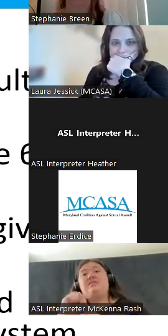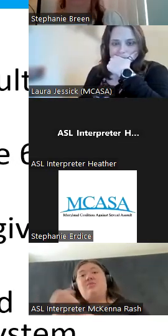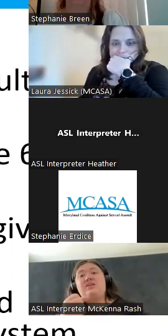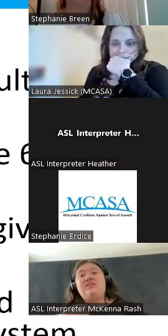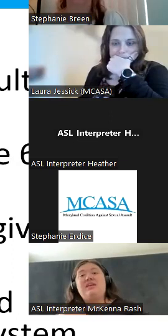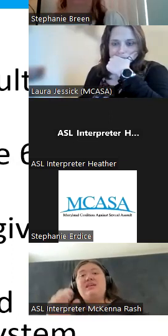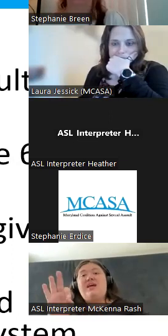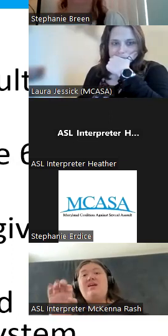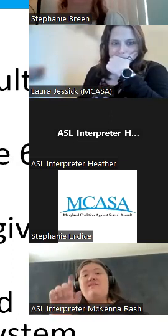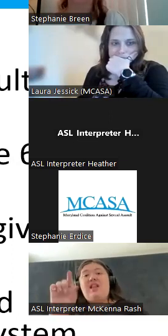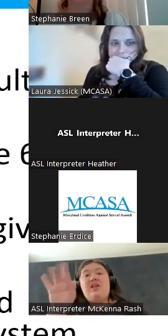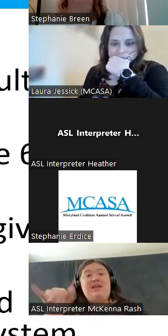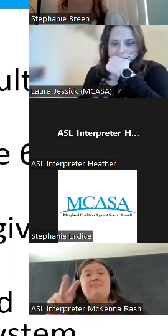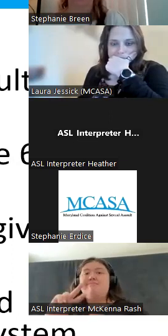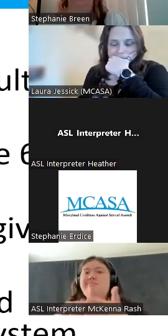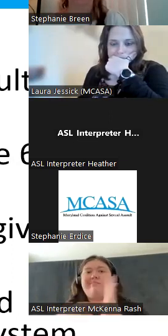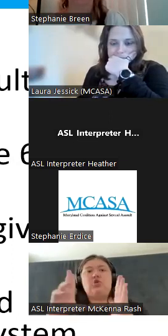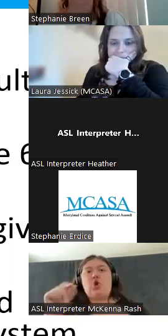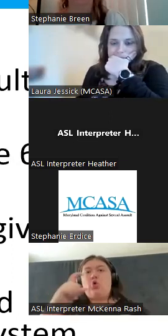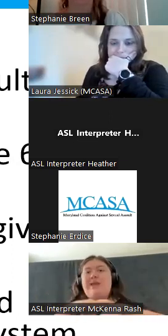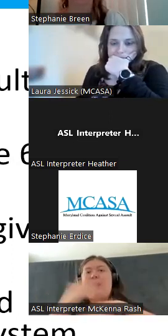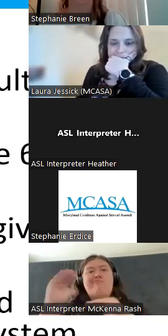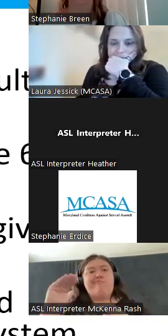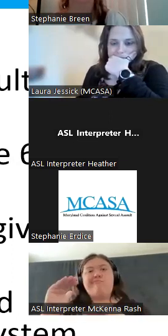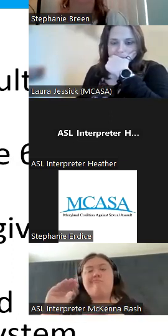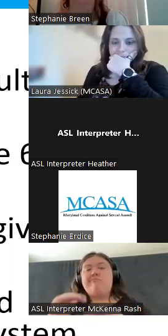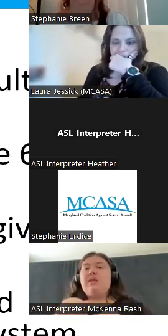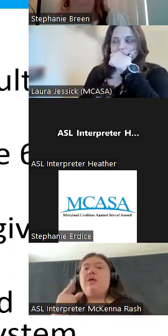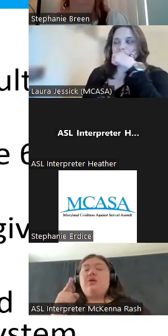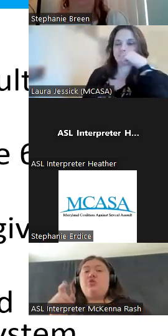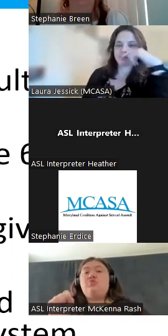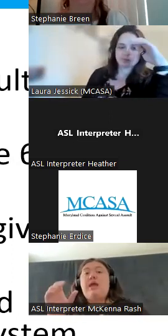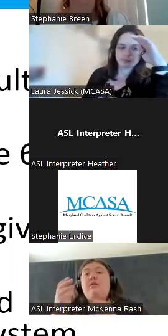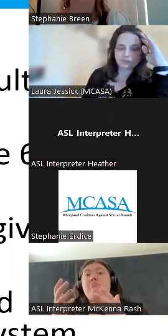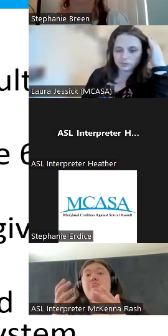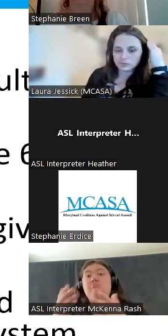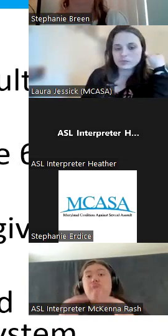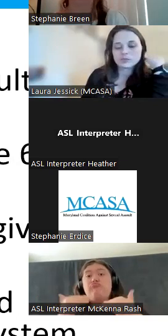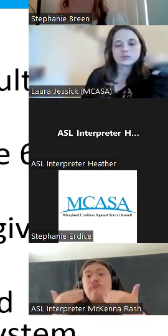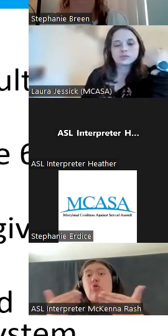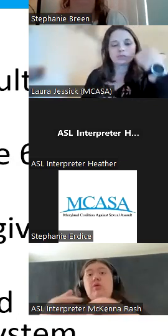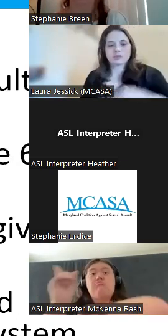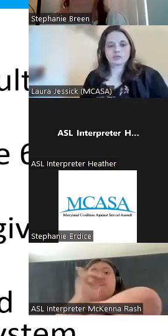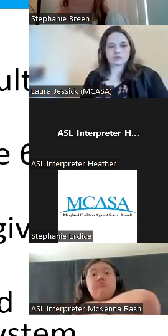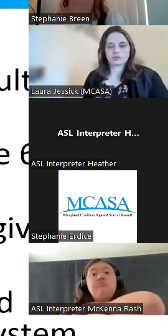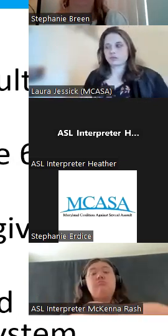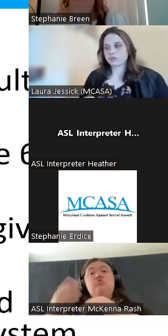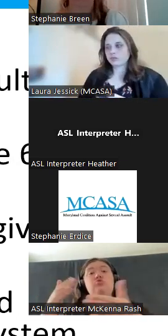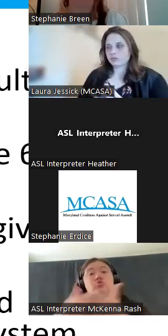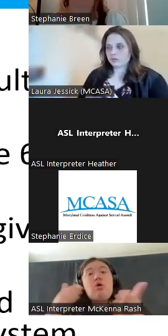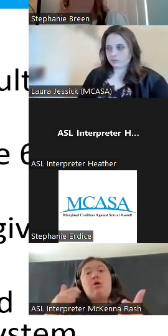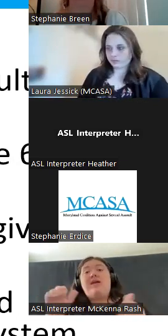of limitations. So you could seek charges for those crimes at any